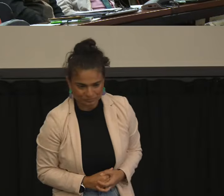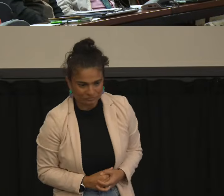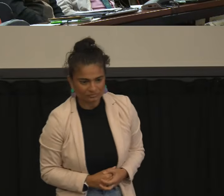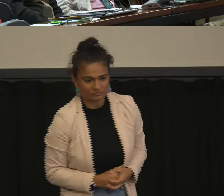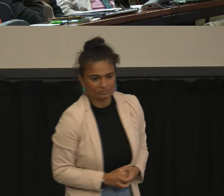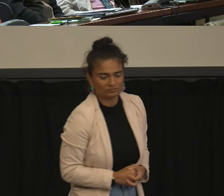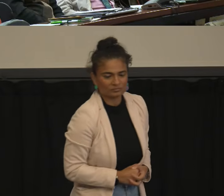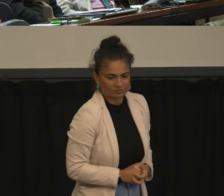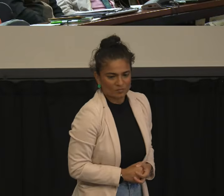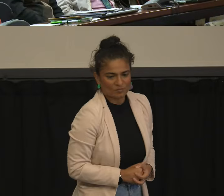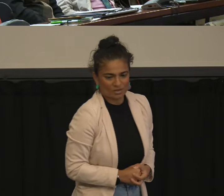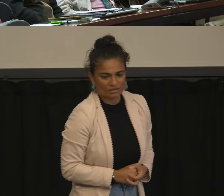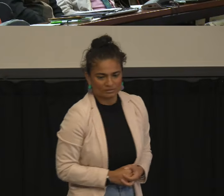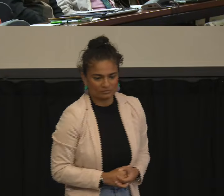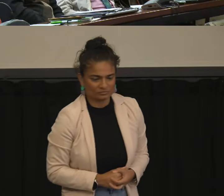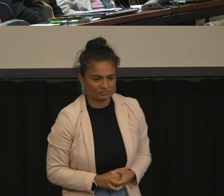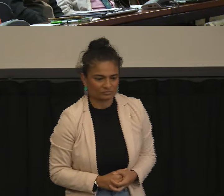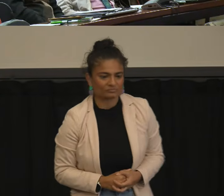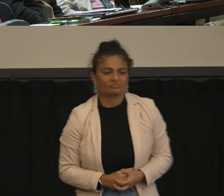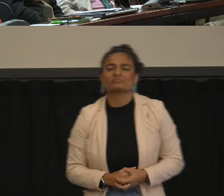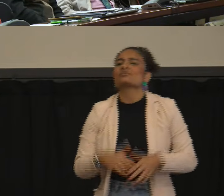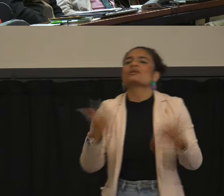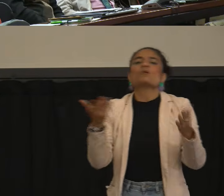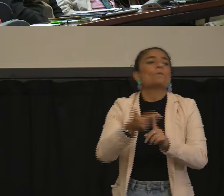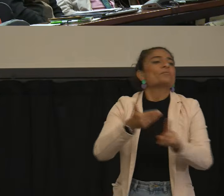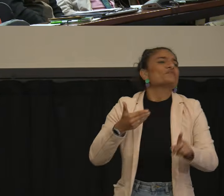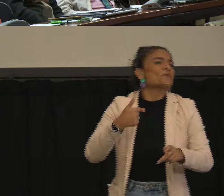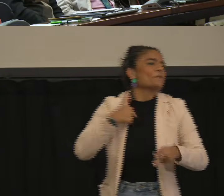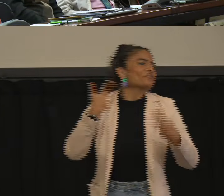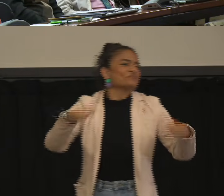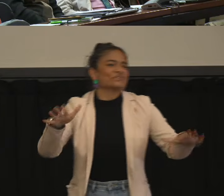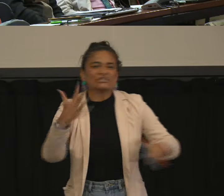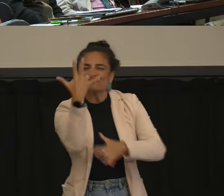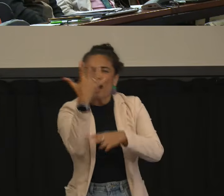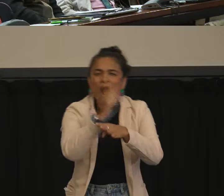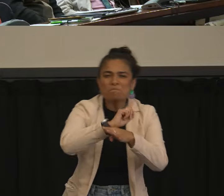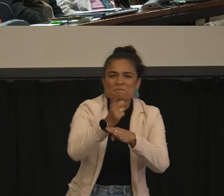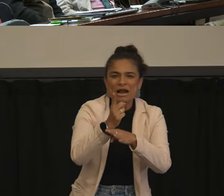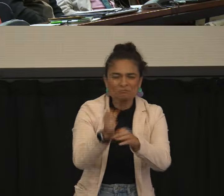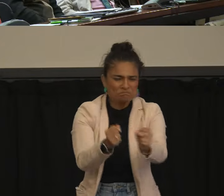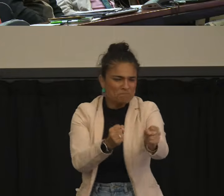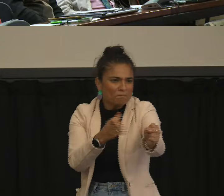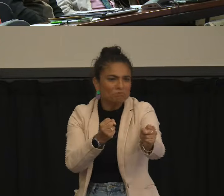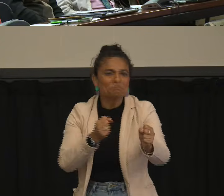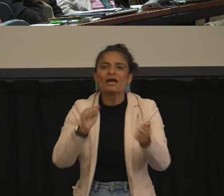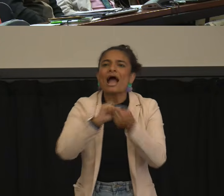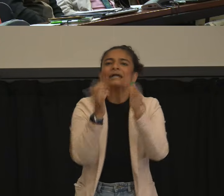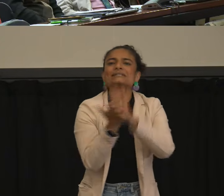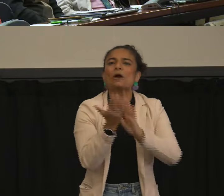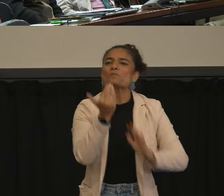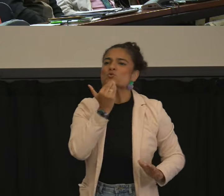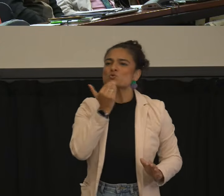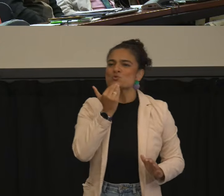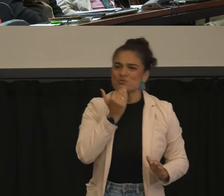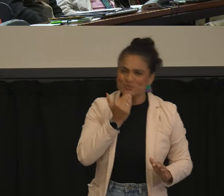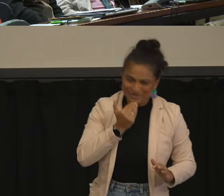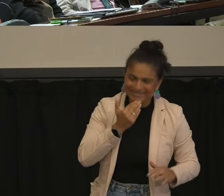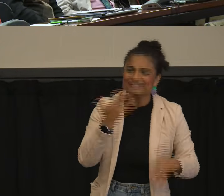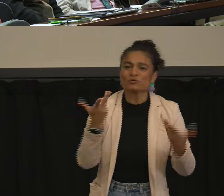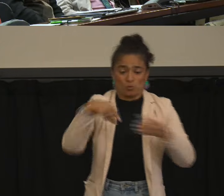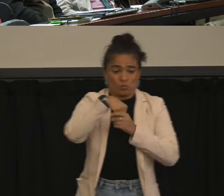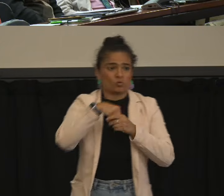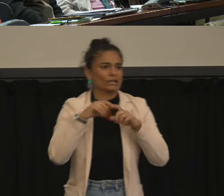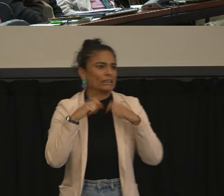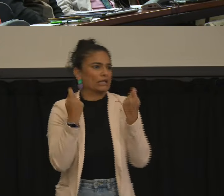our LMS platform. I will explain how. But before, remember I did my quick